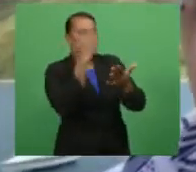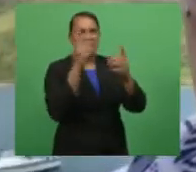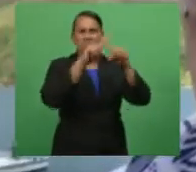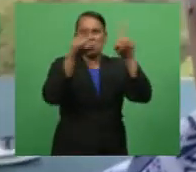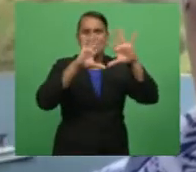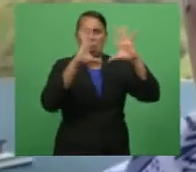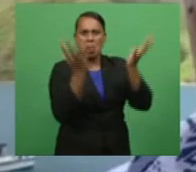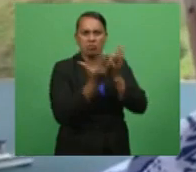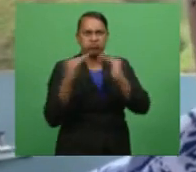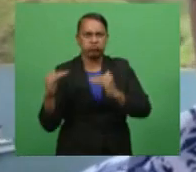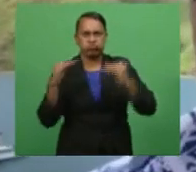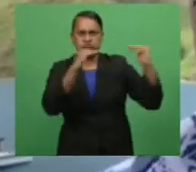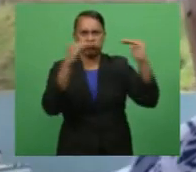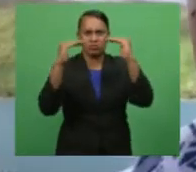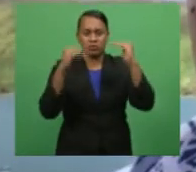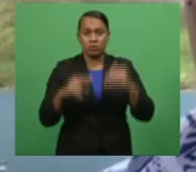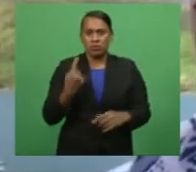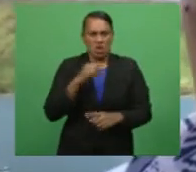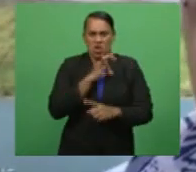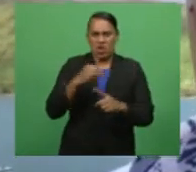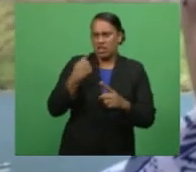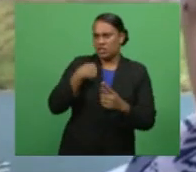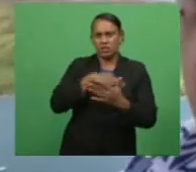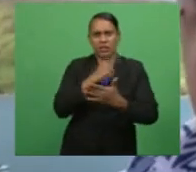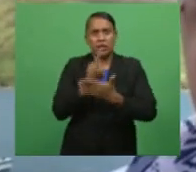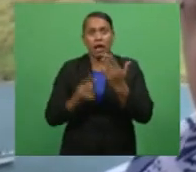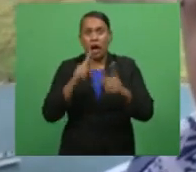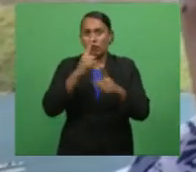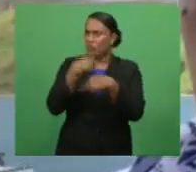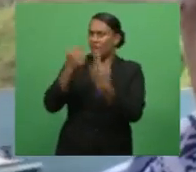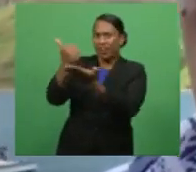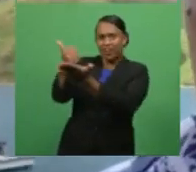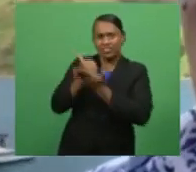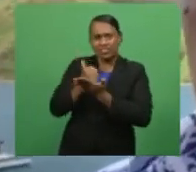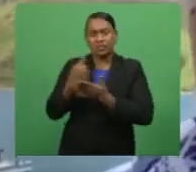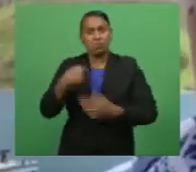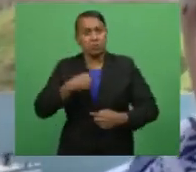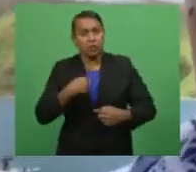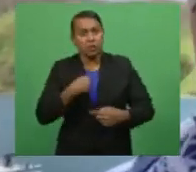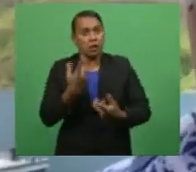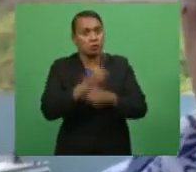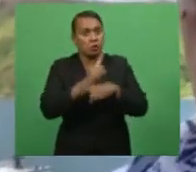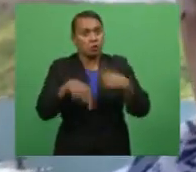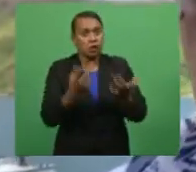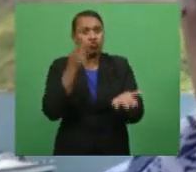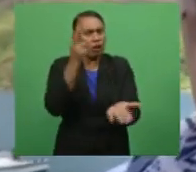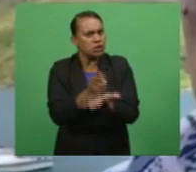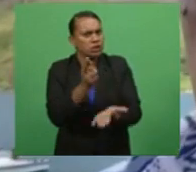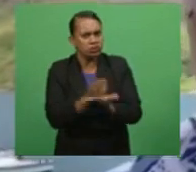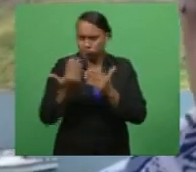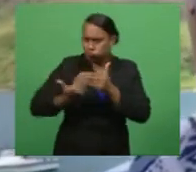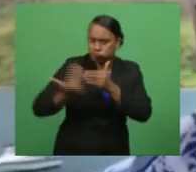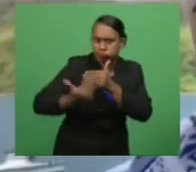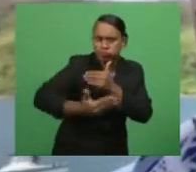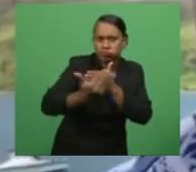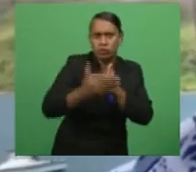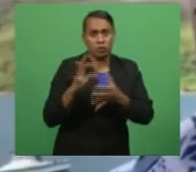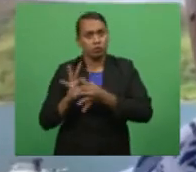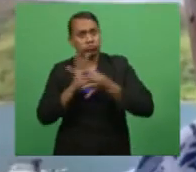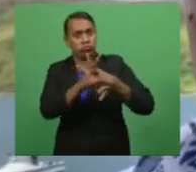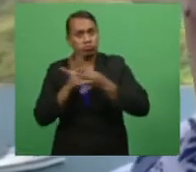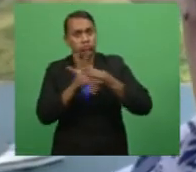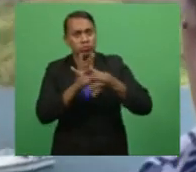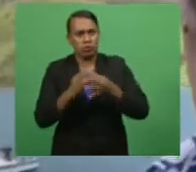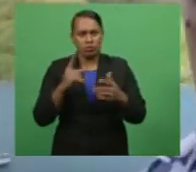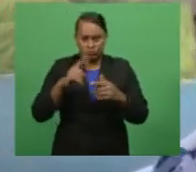about assistance, I'm talking about multilateralism. In the difficult months to come, as our economies